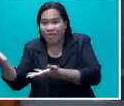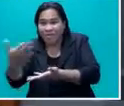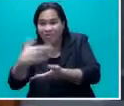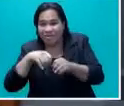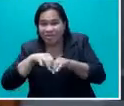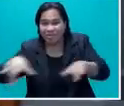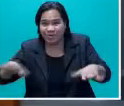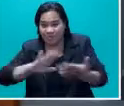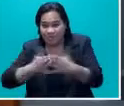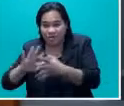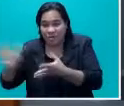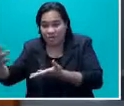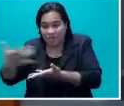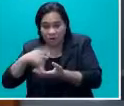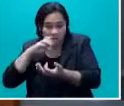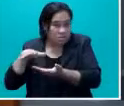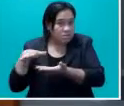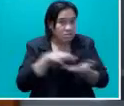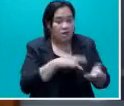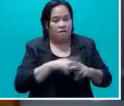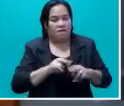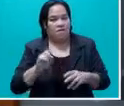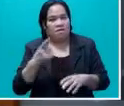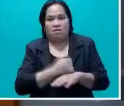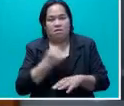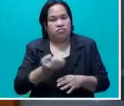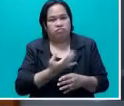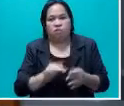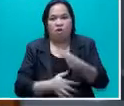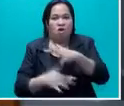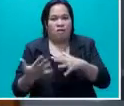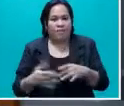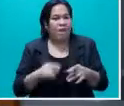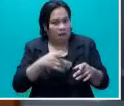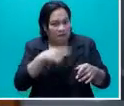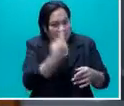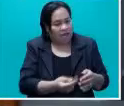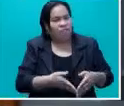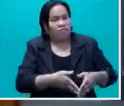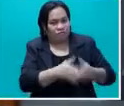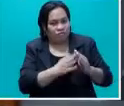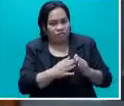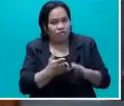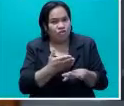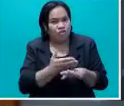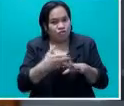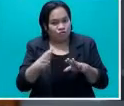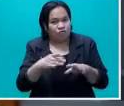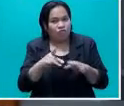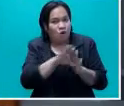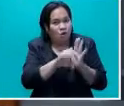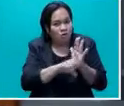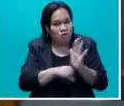Fiji First government created and imposed the 2013 Constitution, which has been met with wide rejection by the